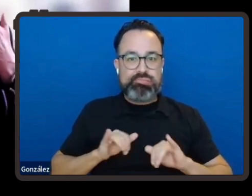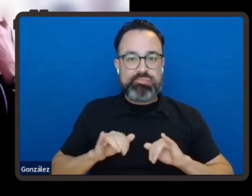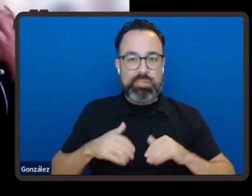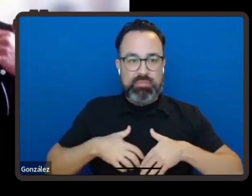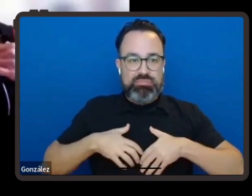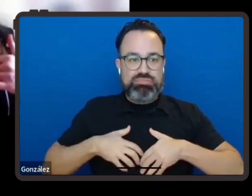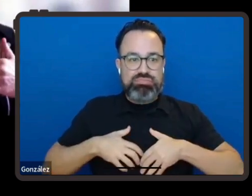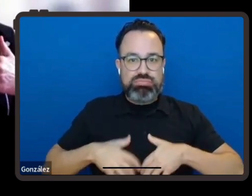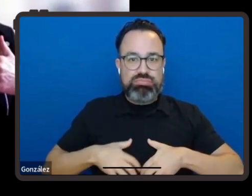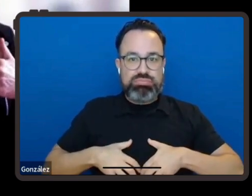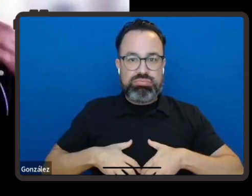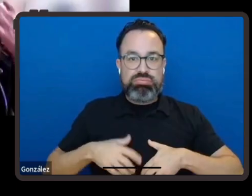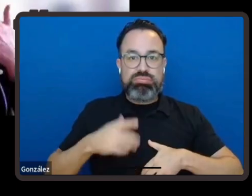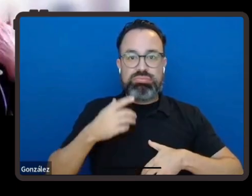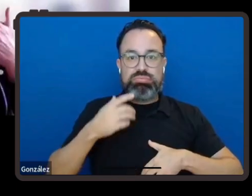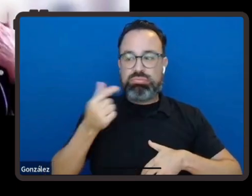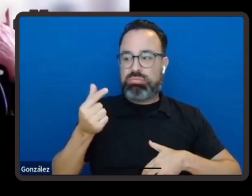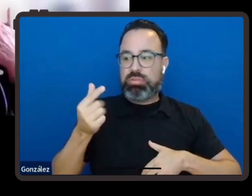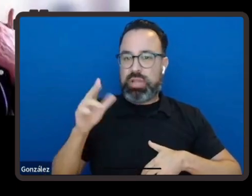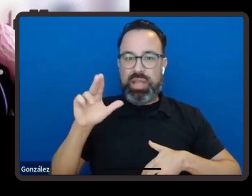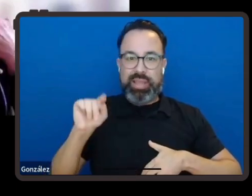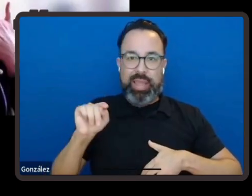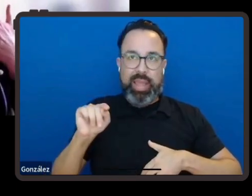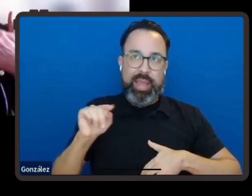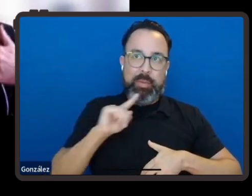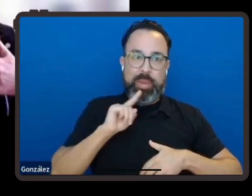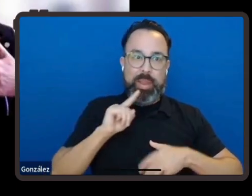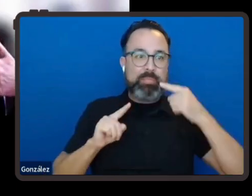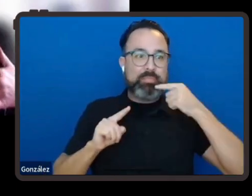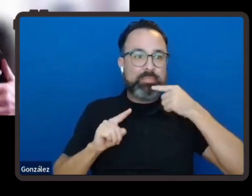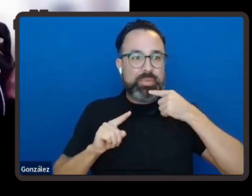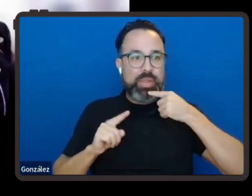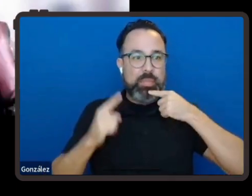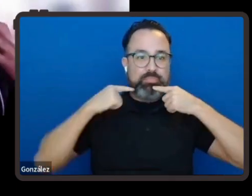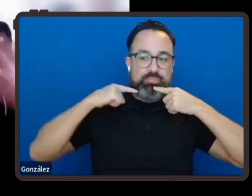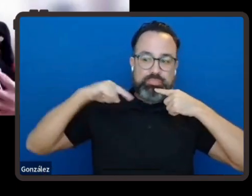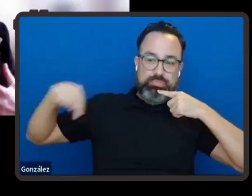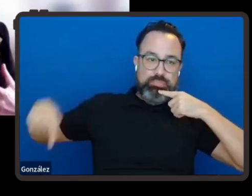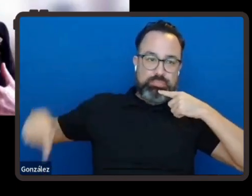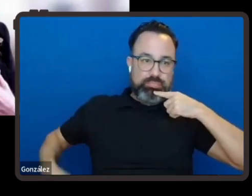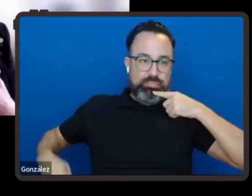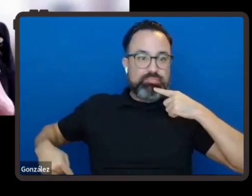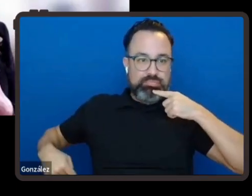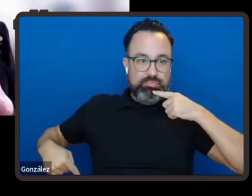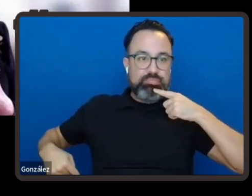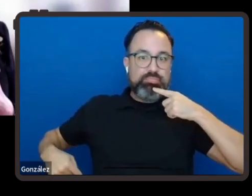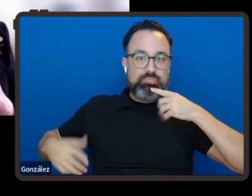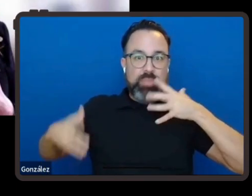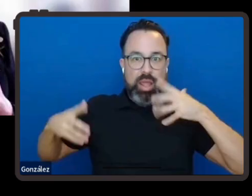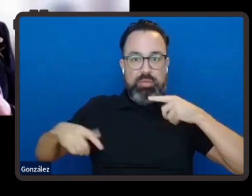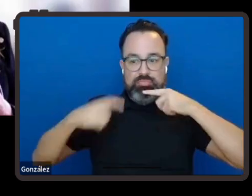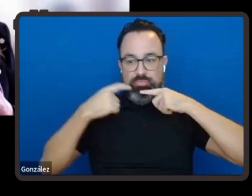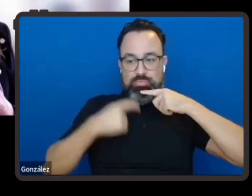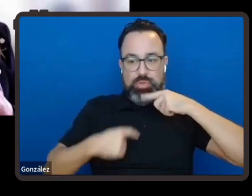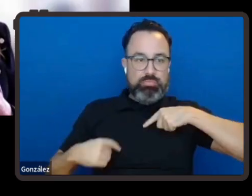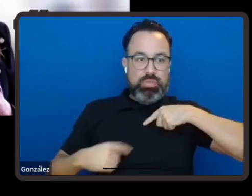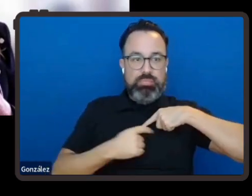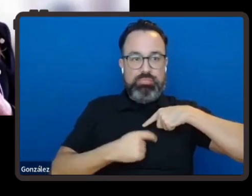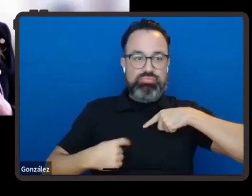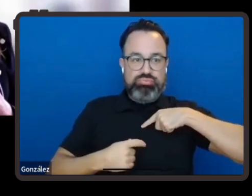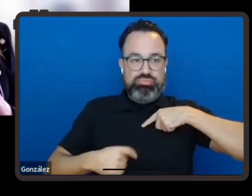is mouth to anus. I always say it's top to bottom. There's a lot of gut going on there. So with